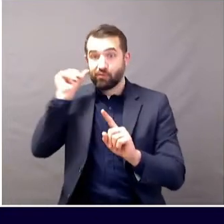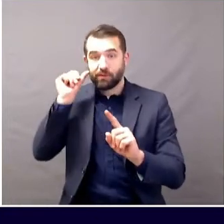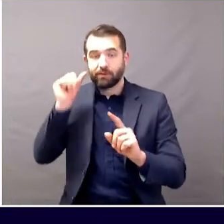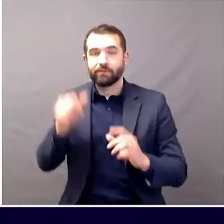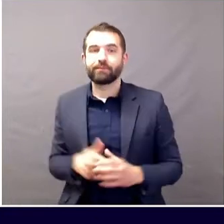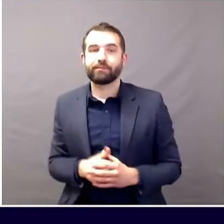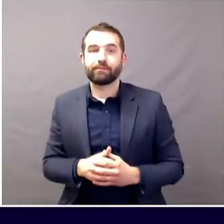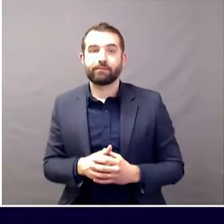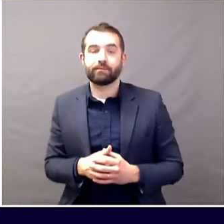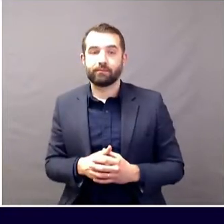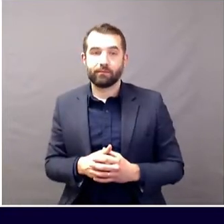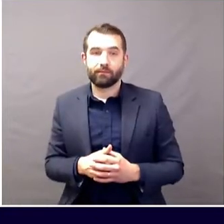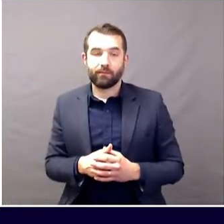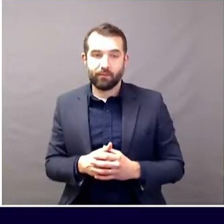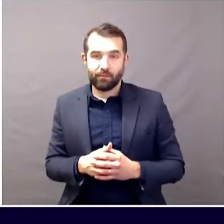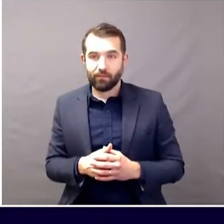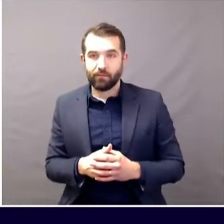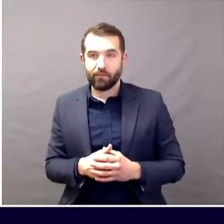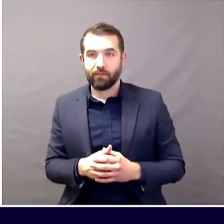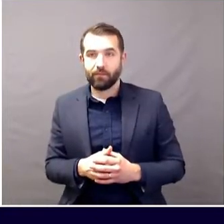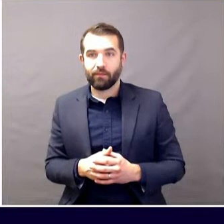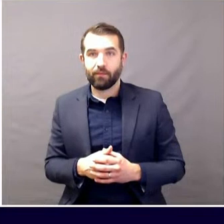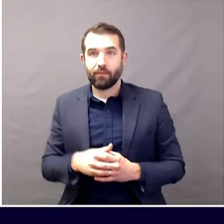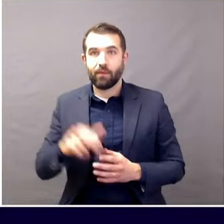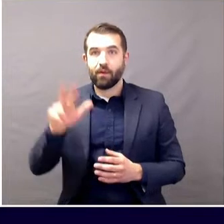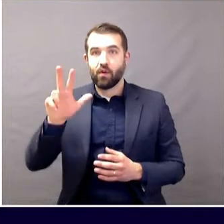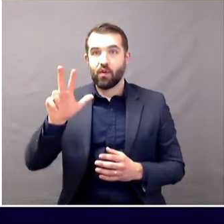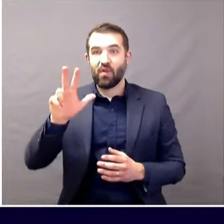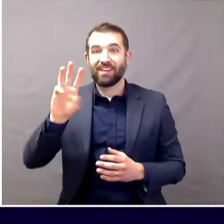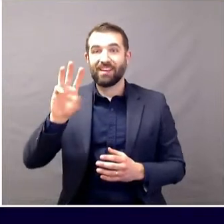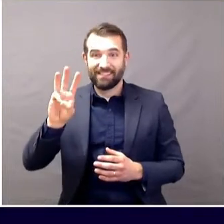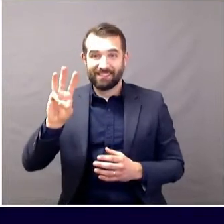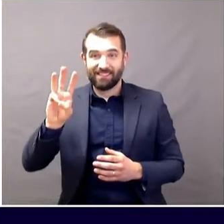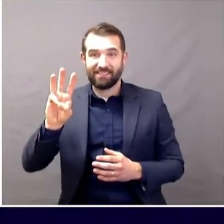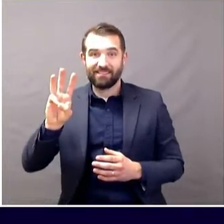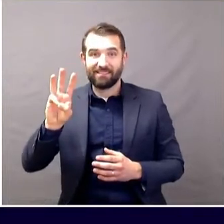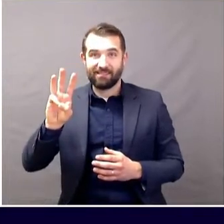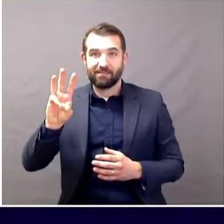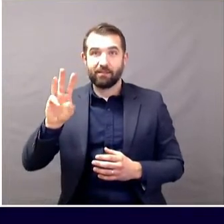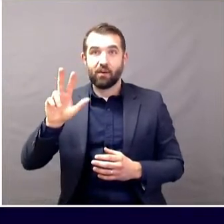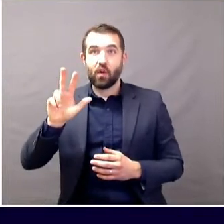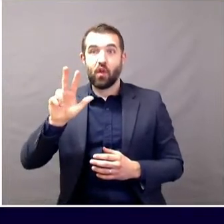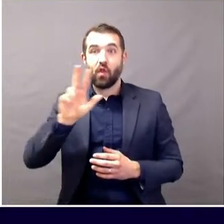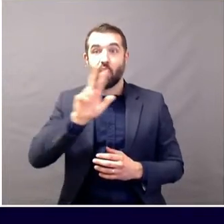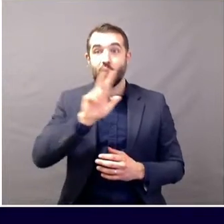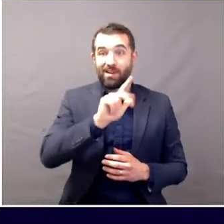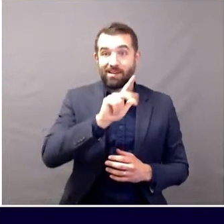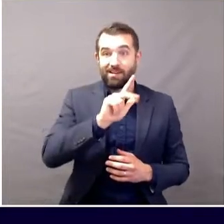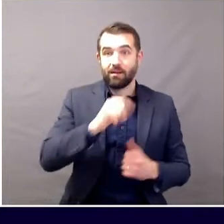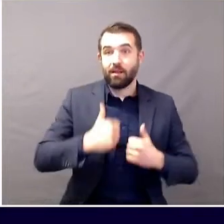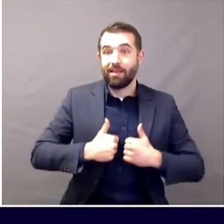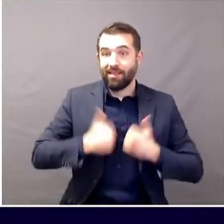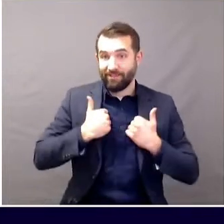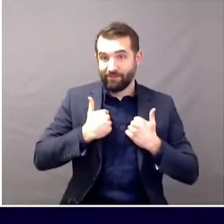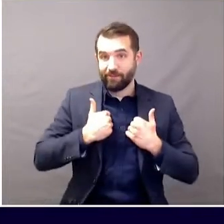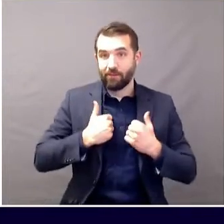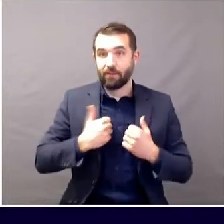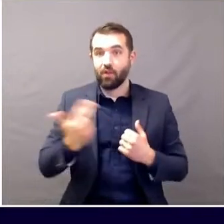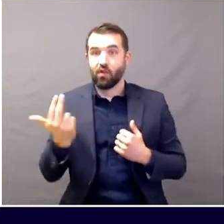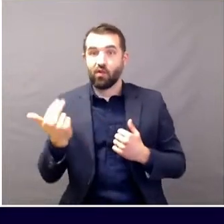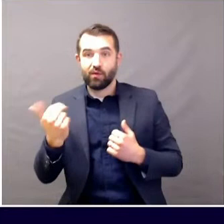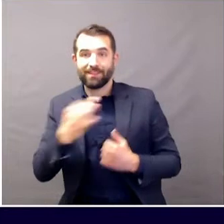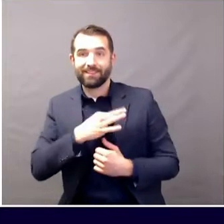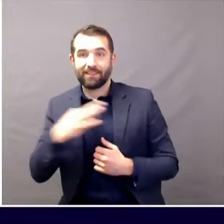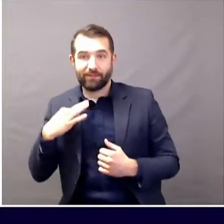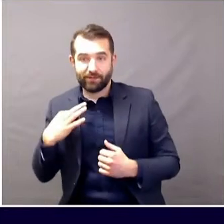were reporting 36 total cases, 23 of which were among residents and 13 of which were among staff